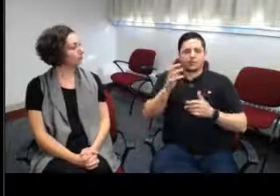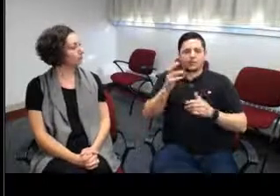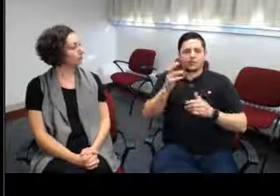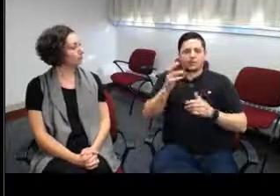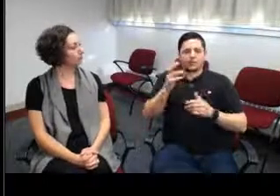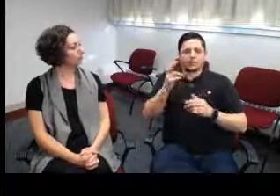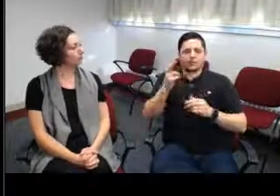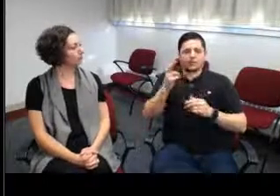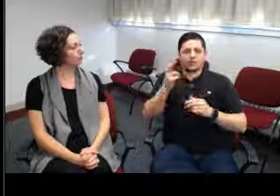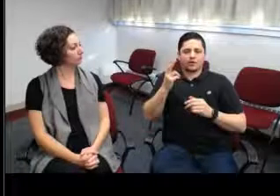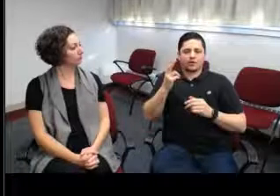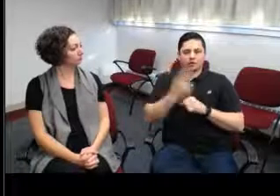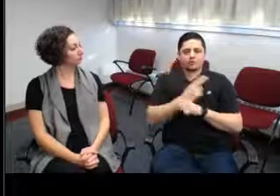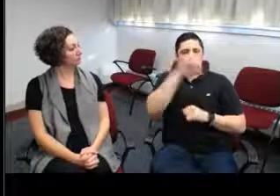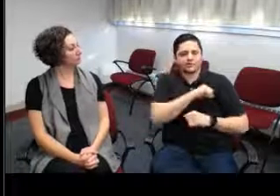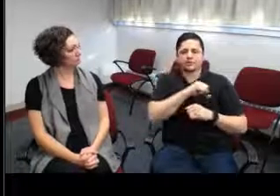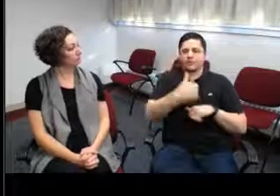used.